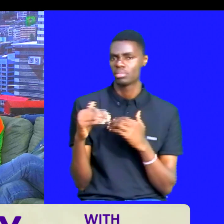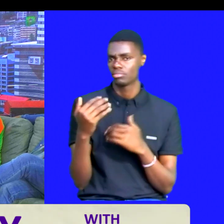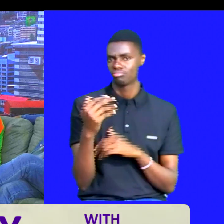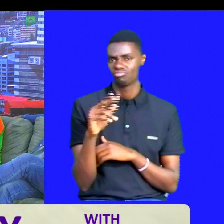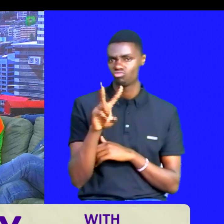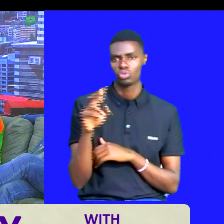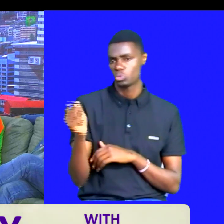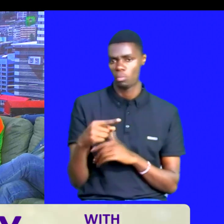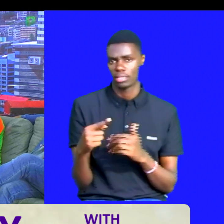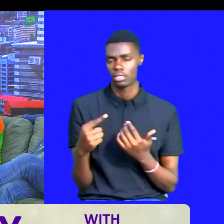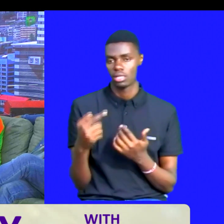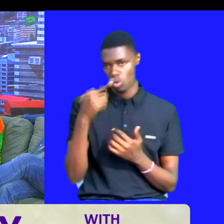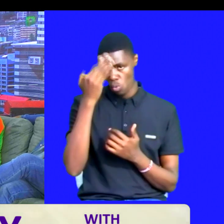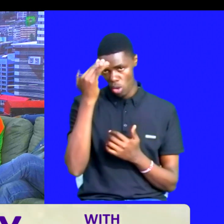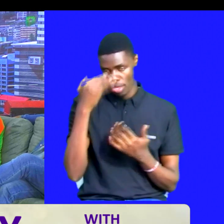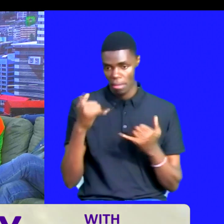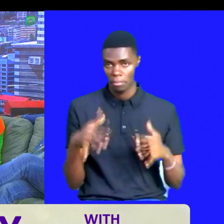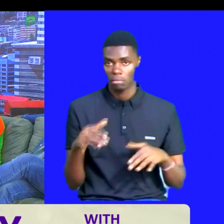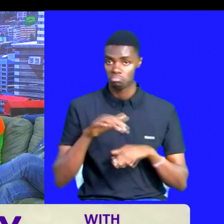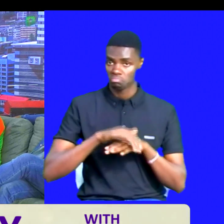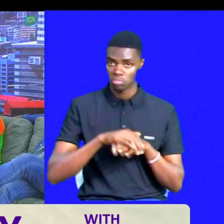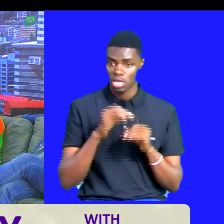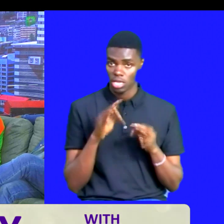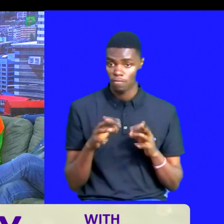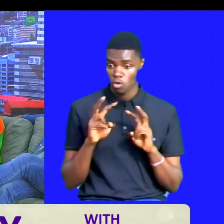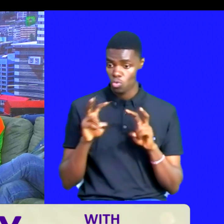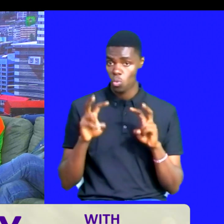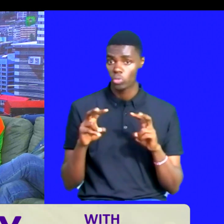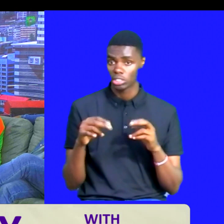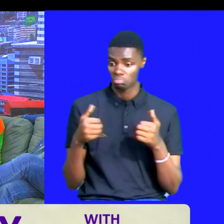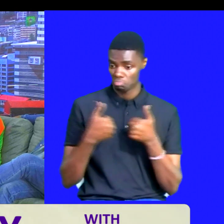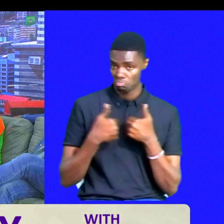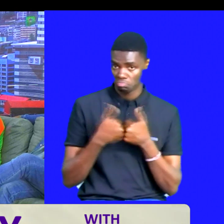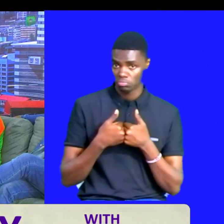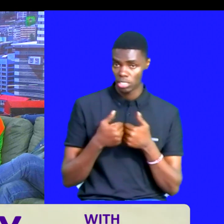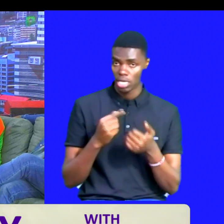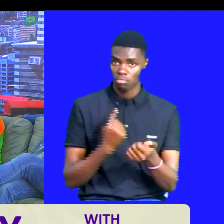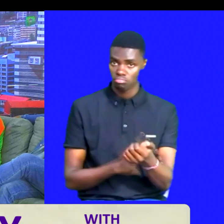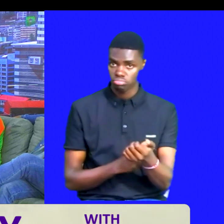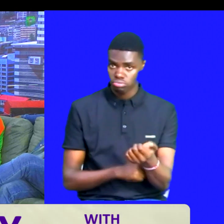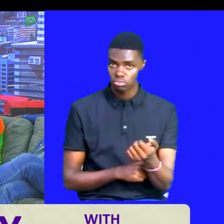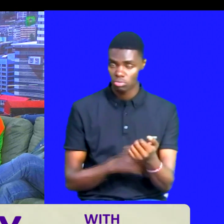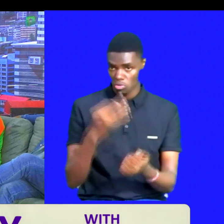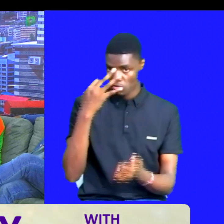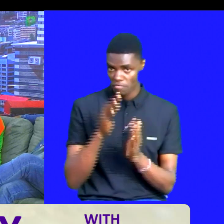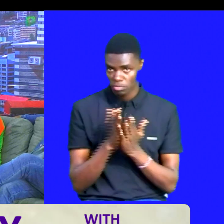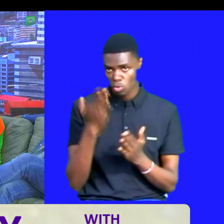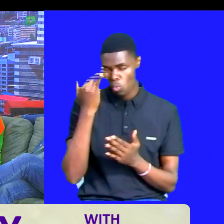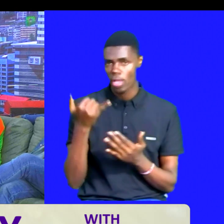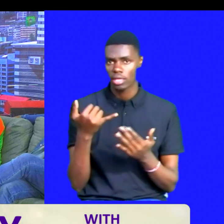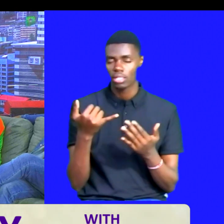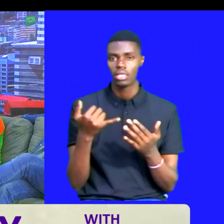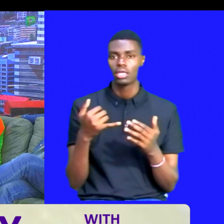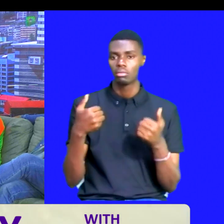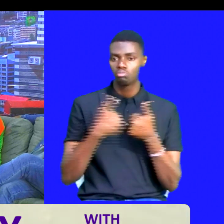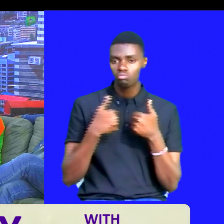Yes. Because these players are good. If you watch the matches we played in Ghana on Facebook, right, because the matches was being streamed